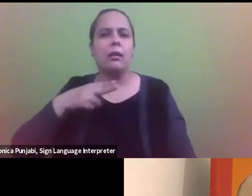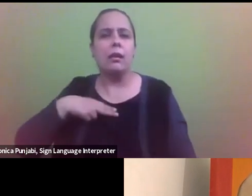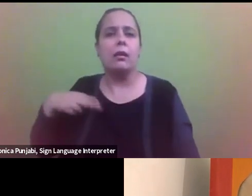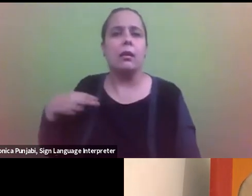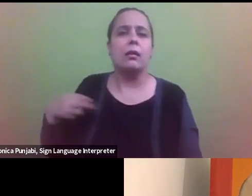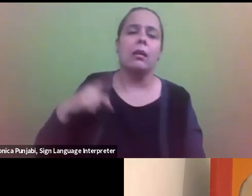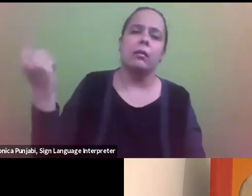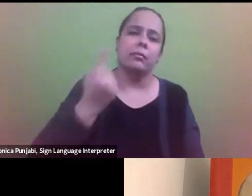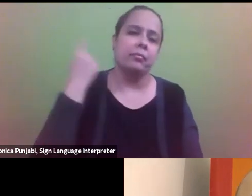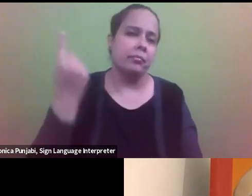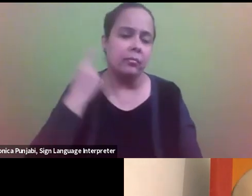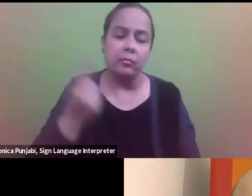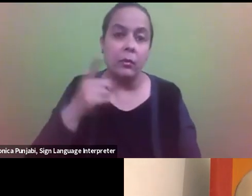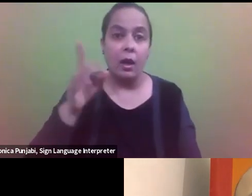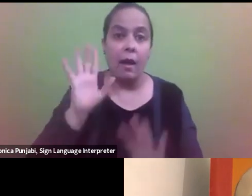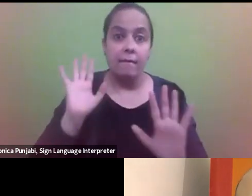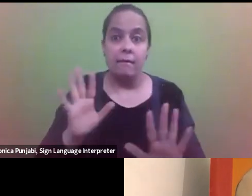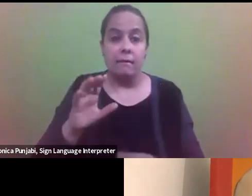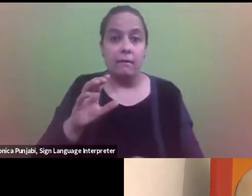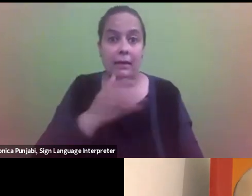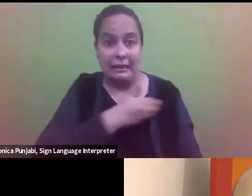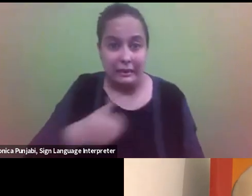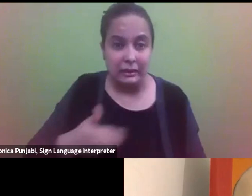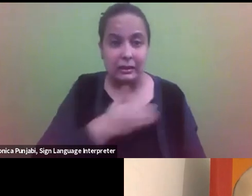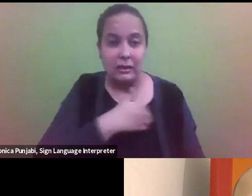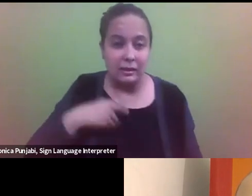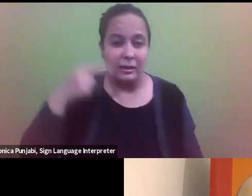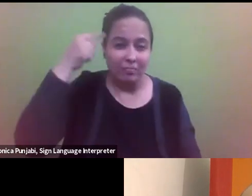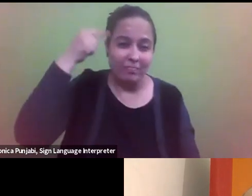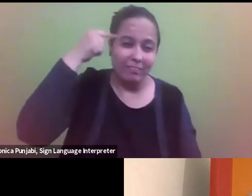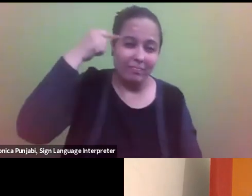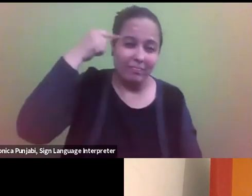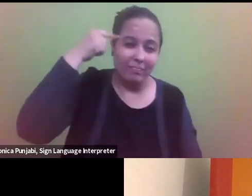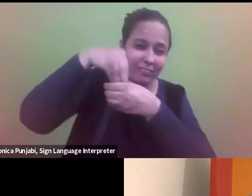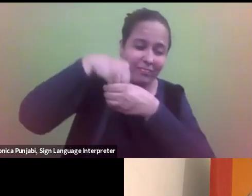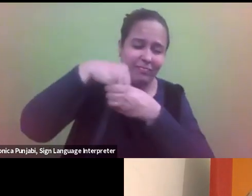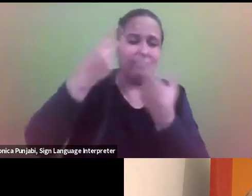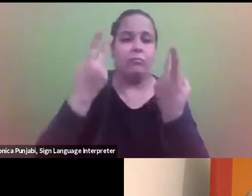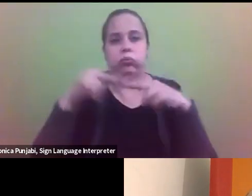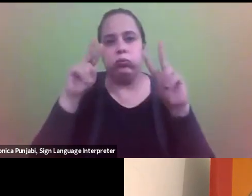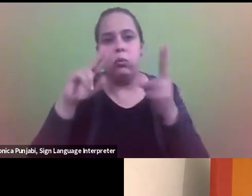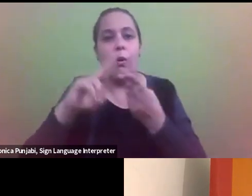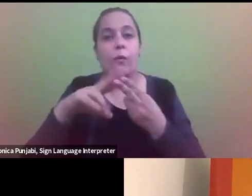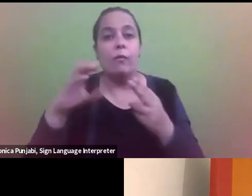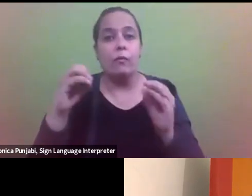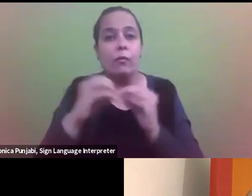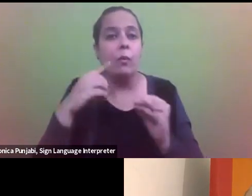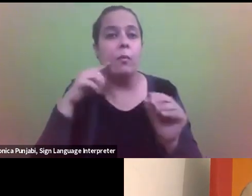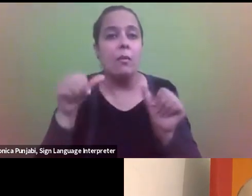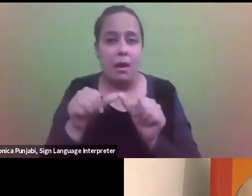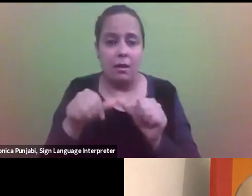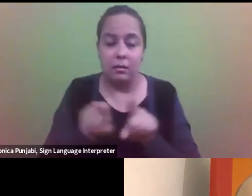are phobic or caste phobic. It's some of them that are, and they carry the baggage all through. Now, per research by